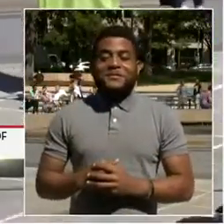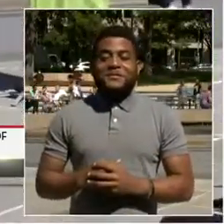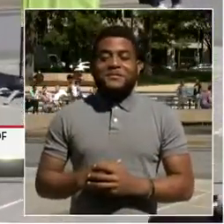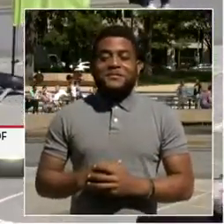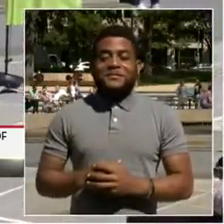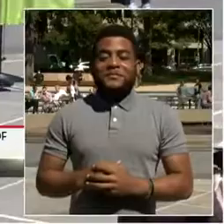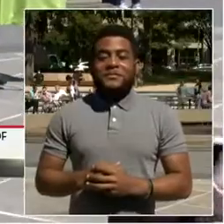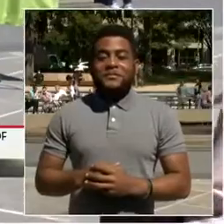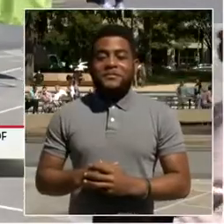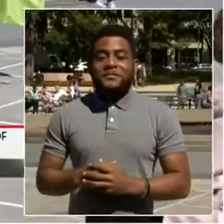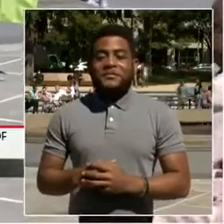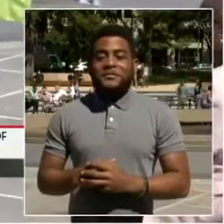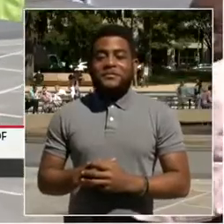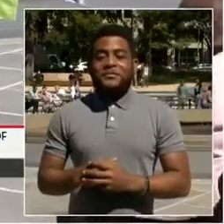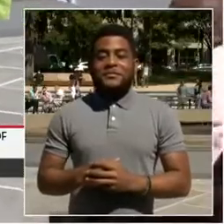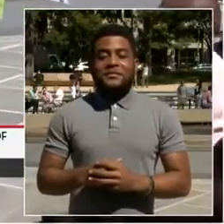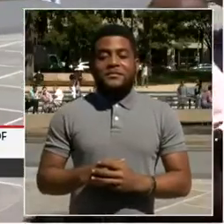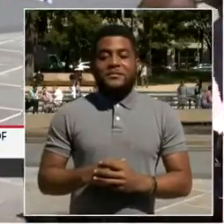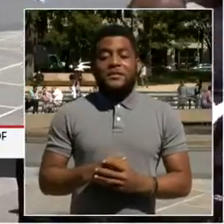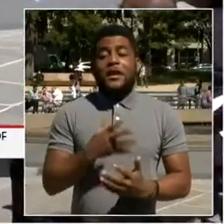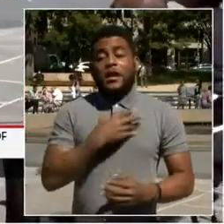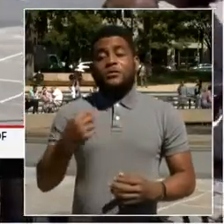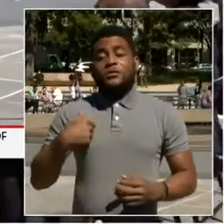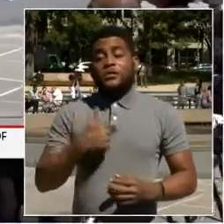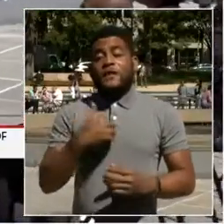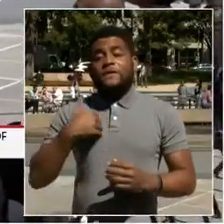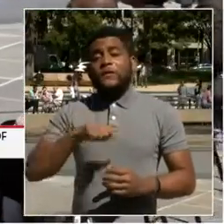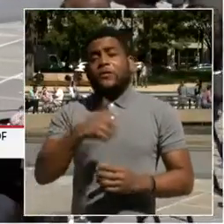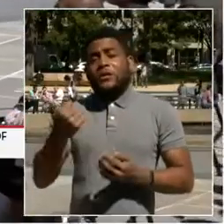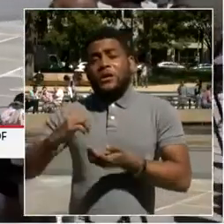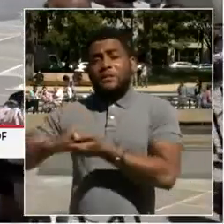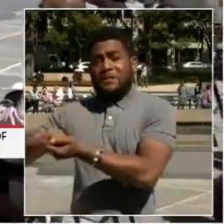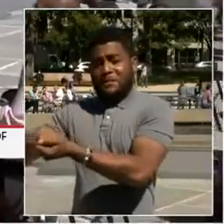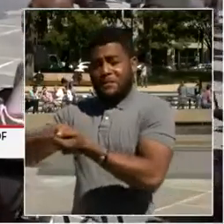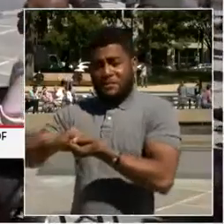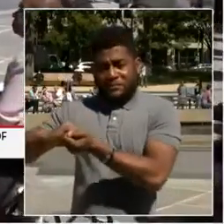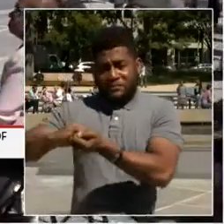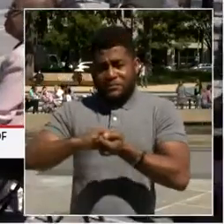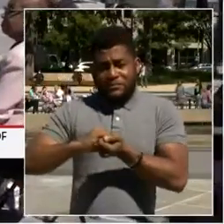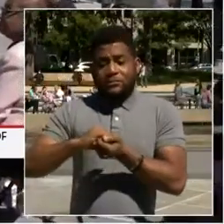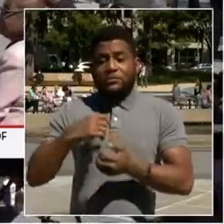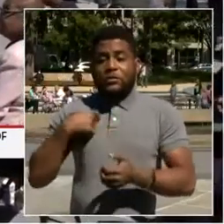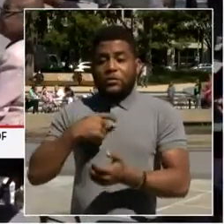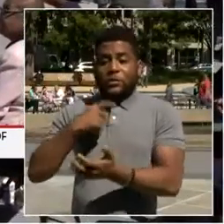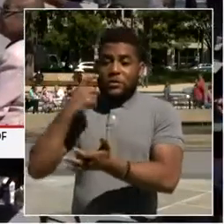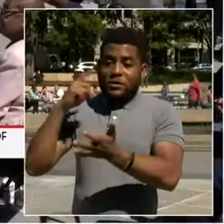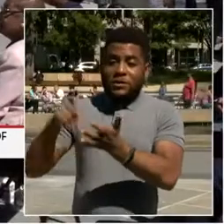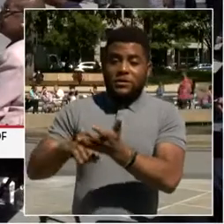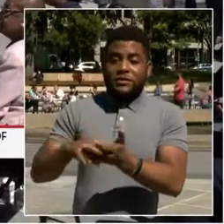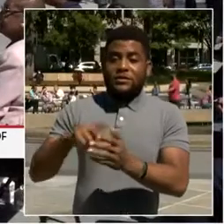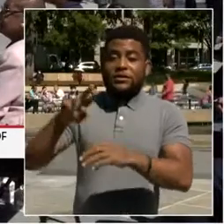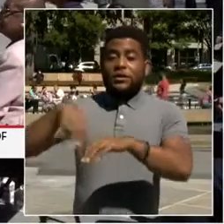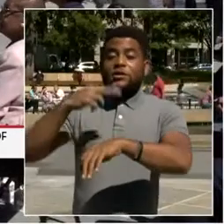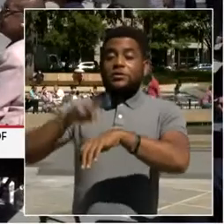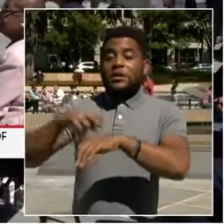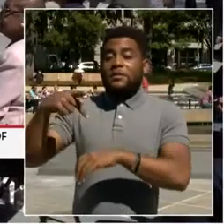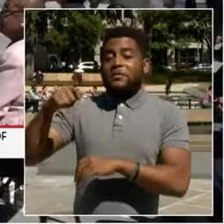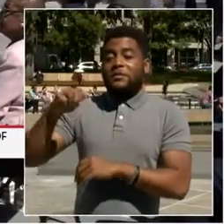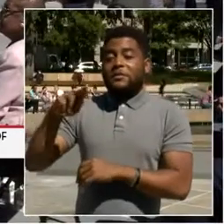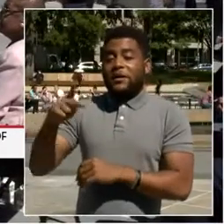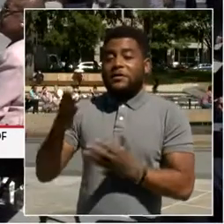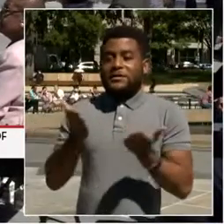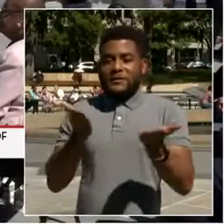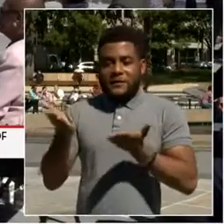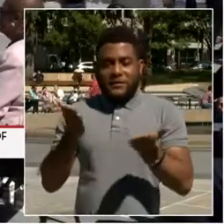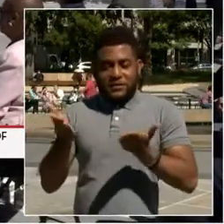We also had a number of other partners who I want to acknowledge. National Park Service, and there were superintendents